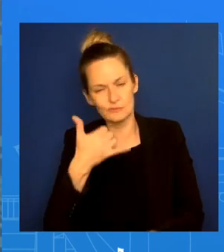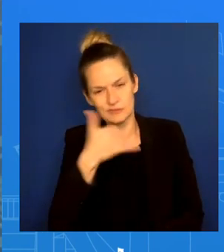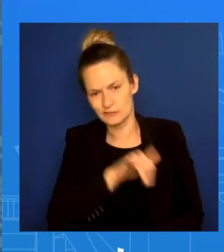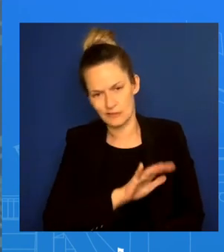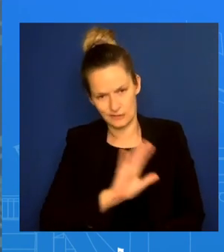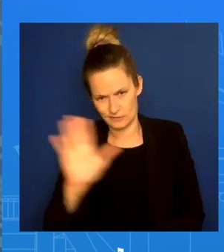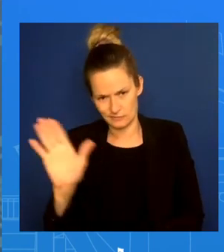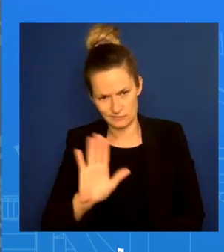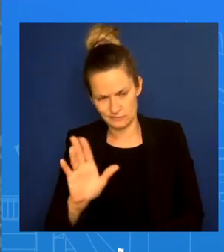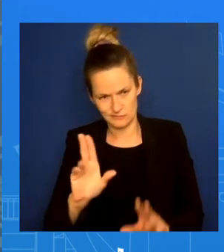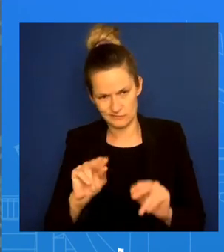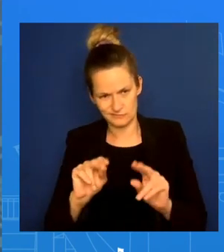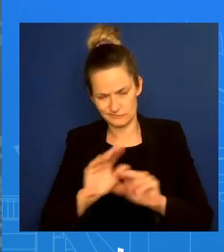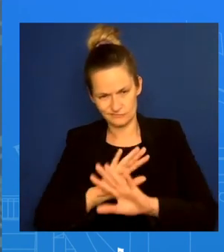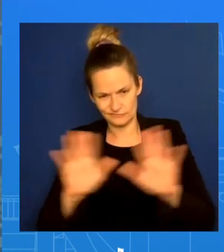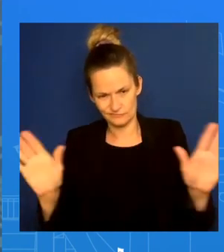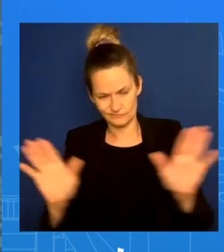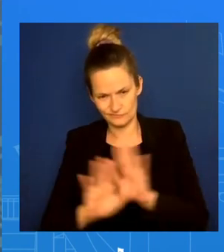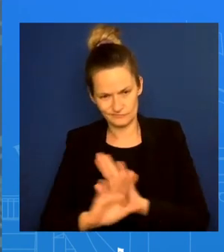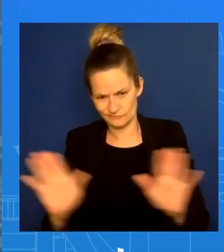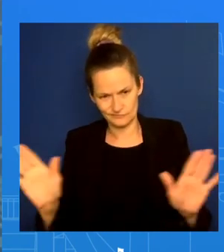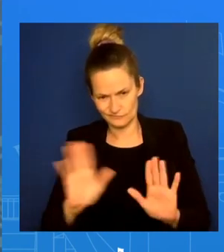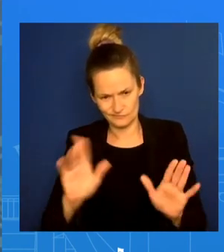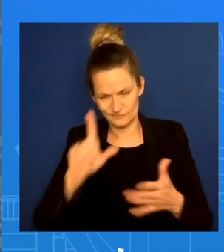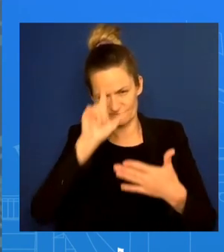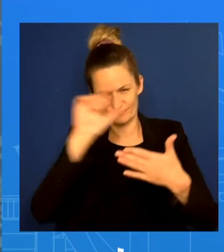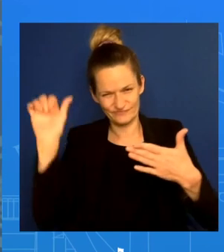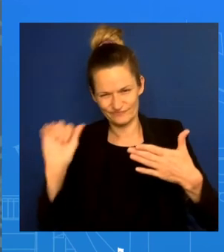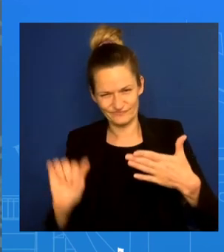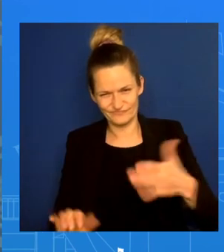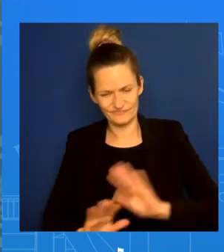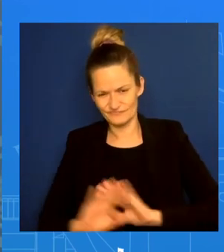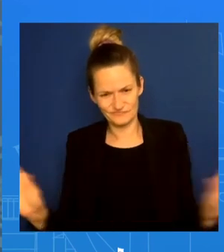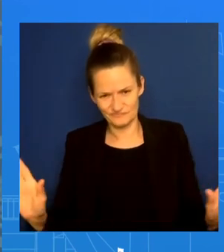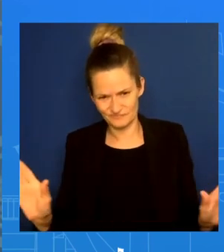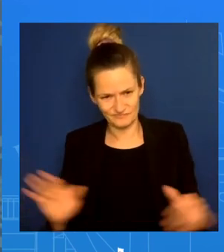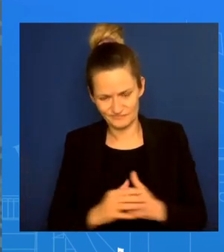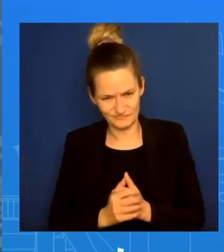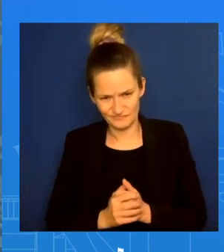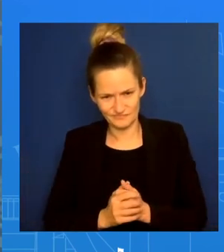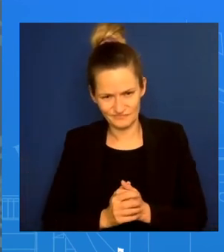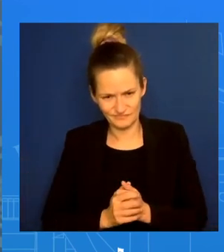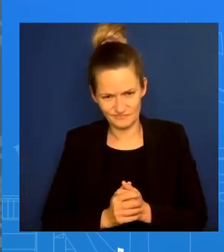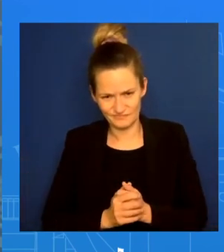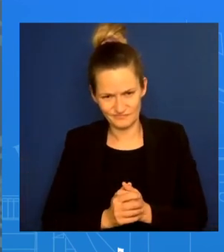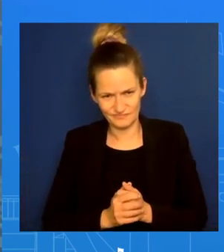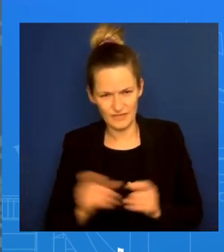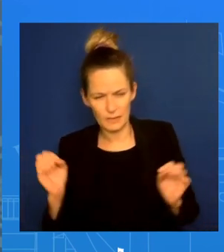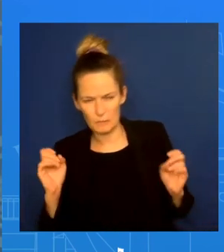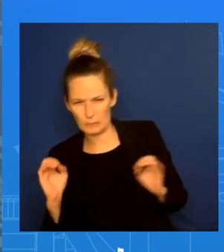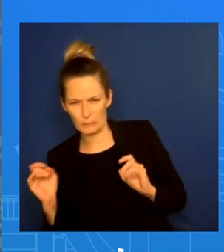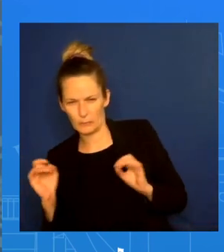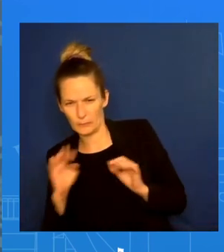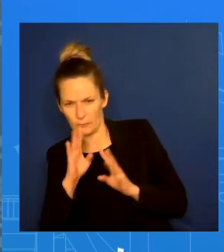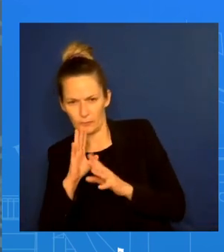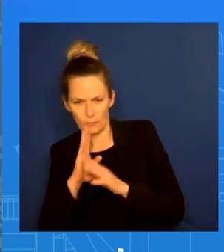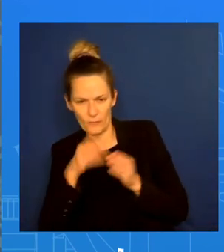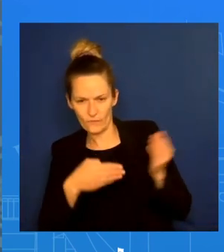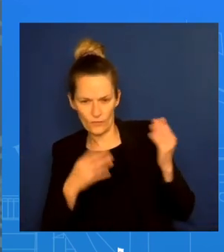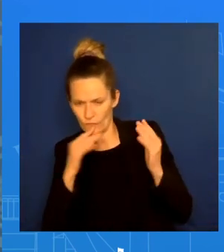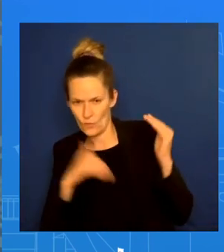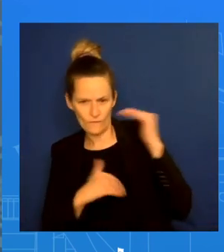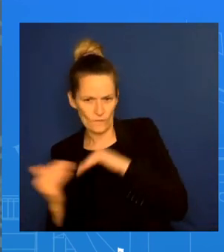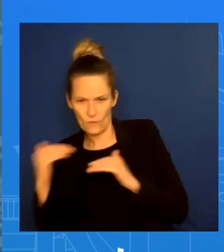briefly. I just want to know what's your response to Russia? So on Taiwan, you